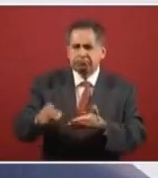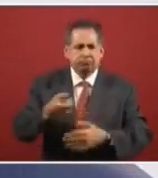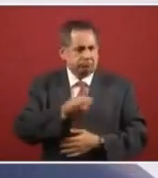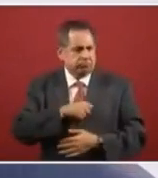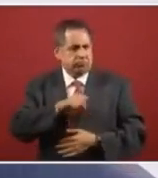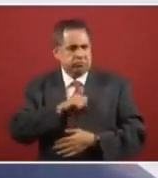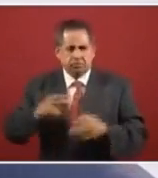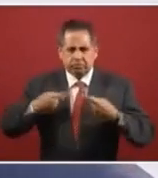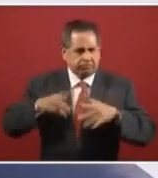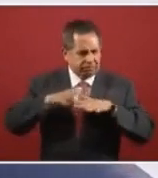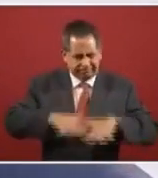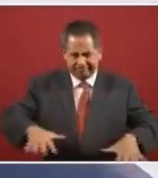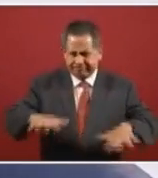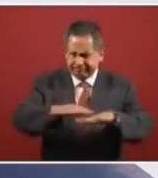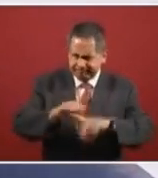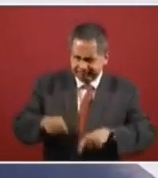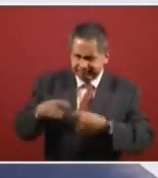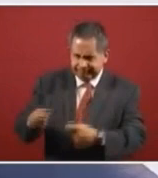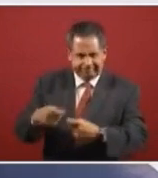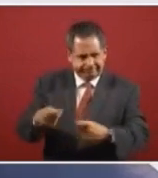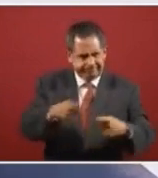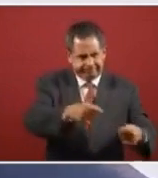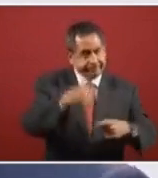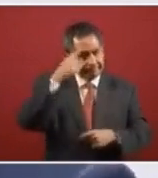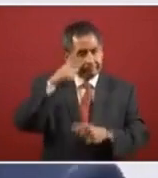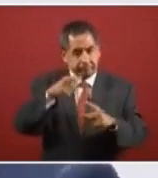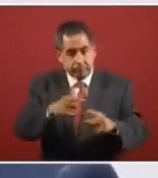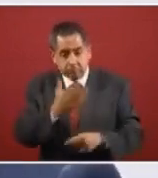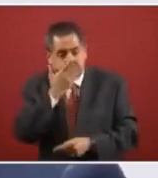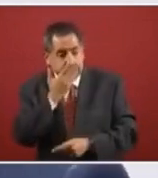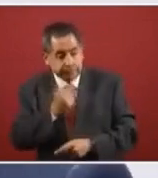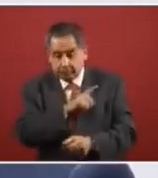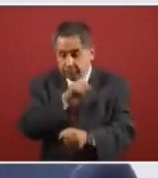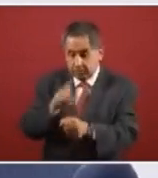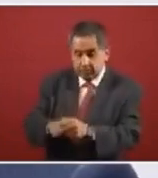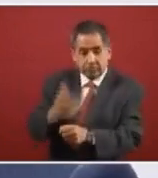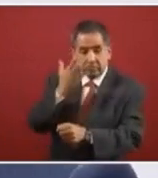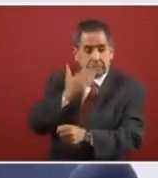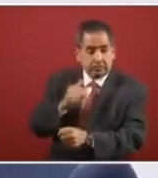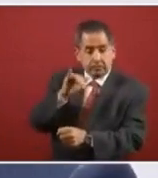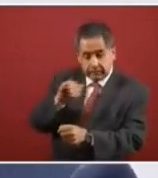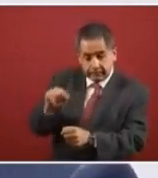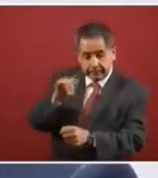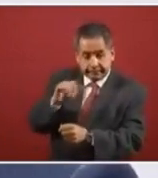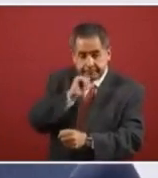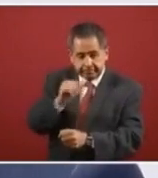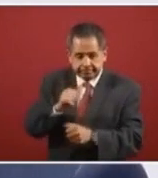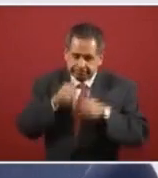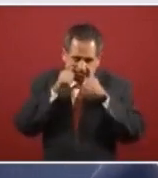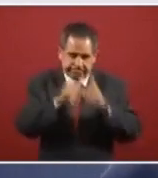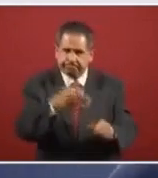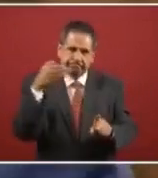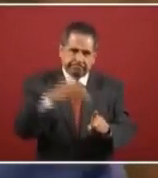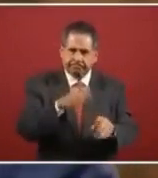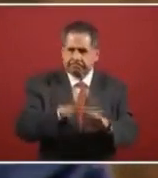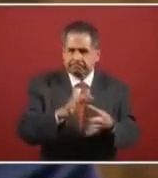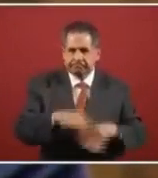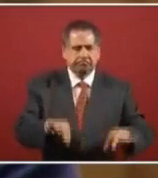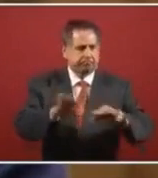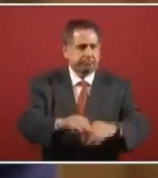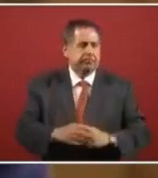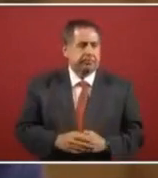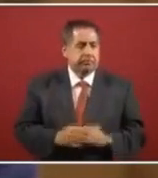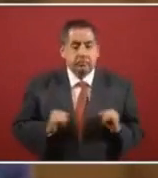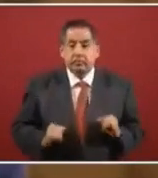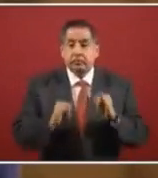helps you for the whole population with priority for those that do not have Social Security the